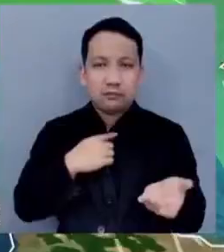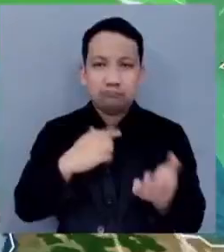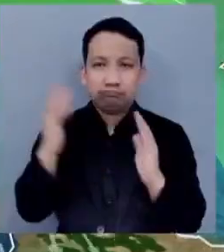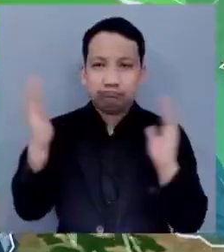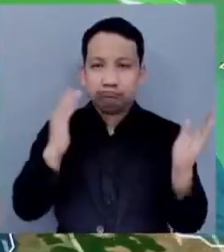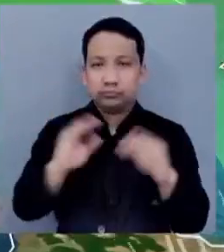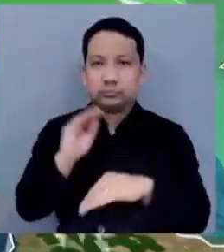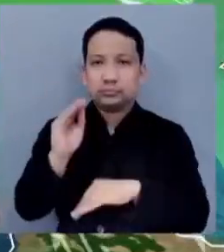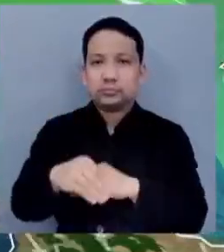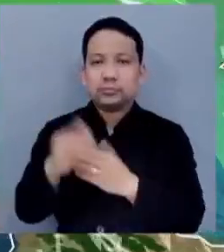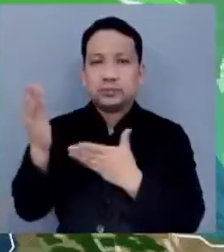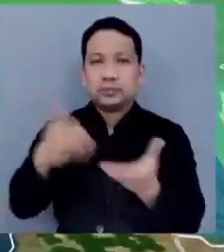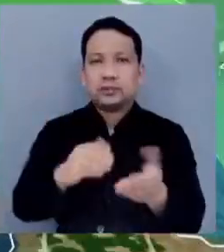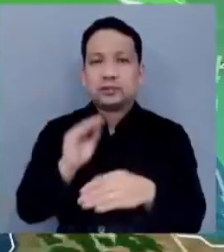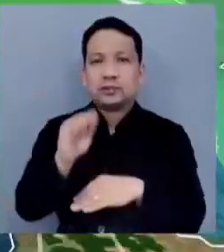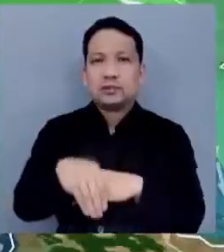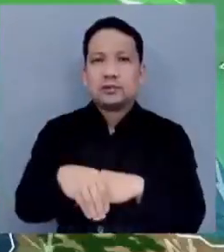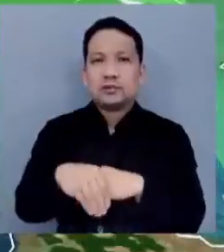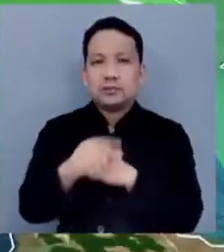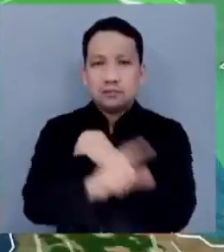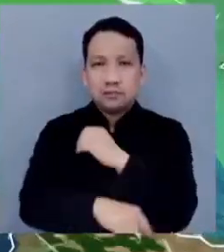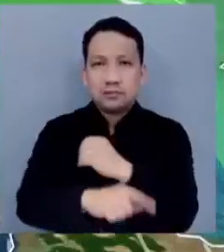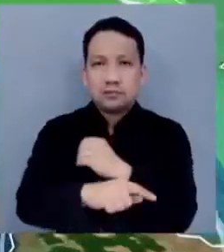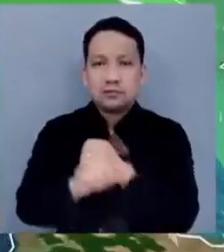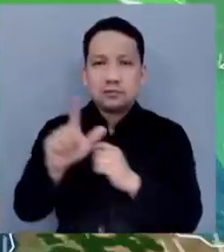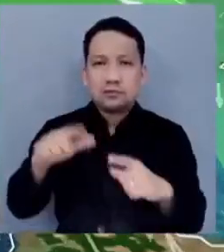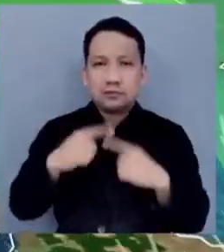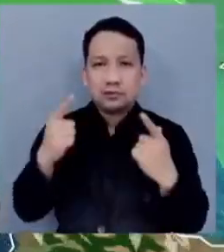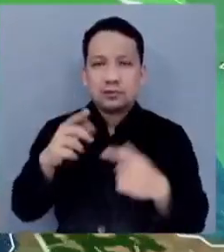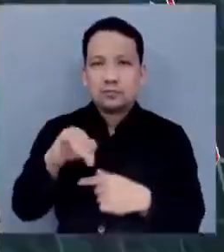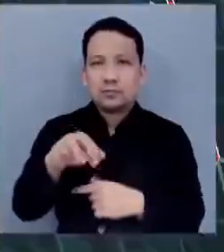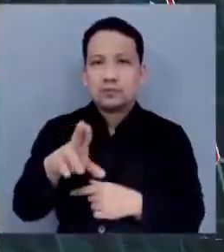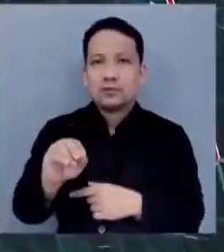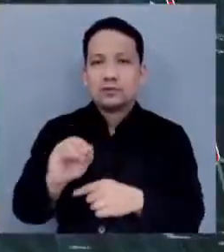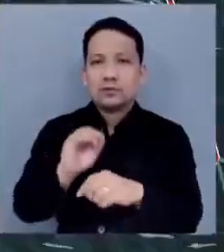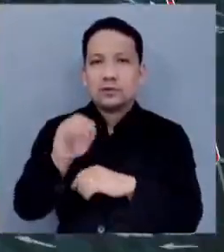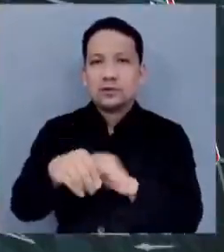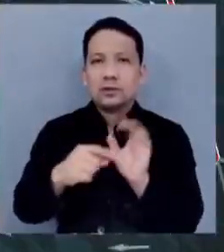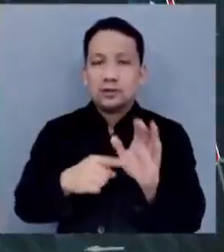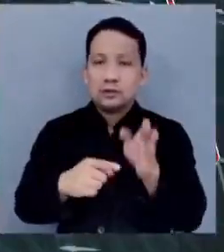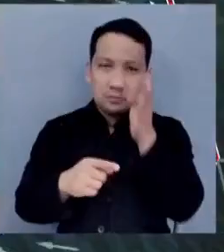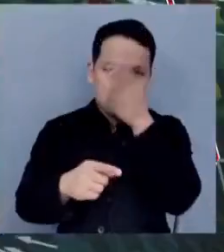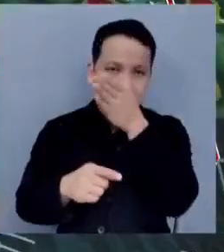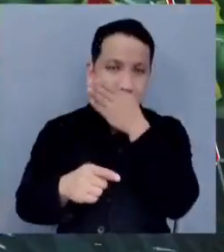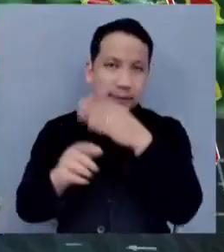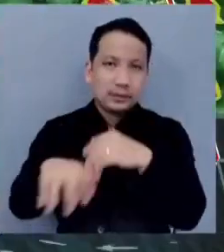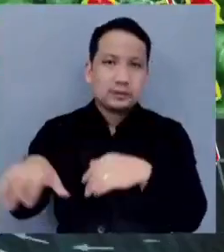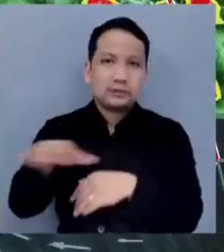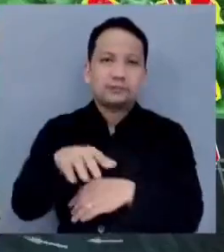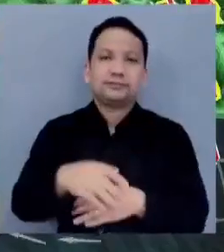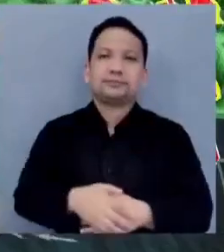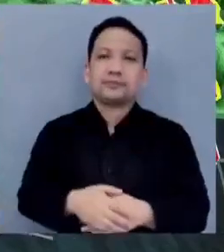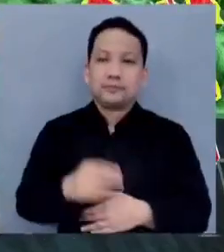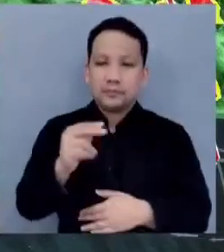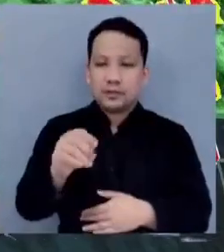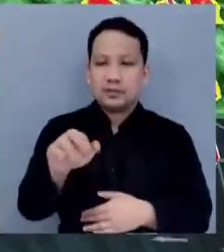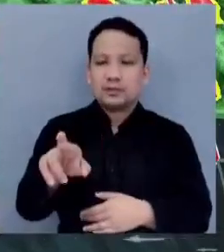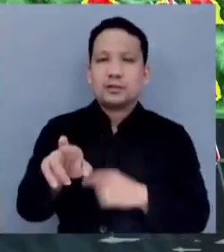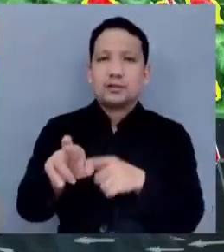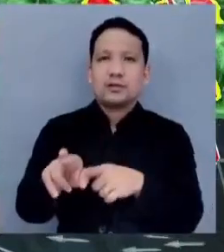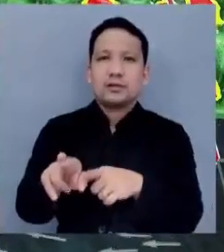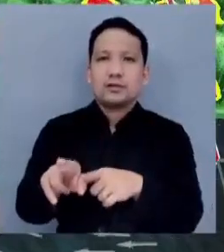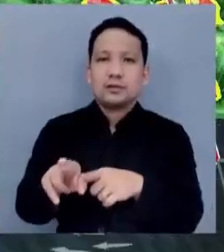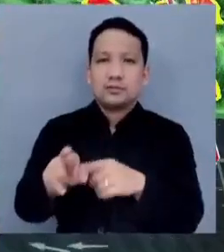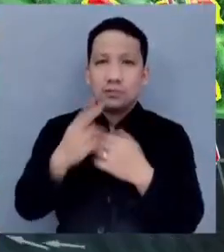Amihan will bring light rains over Quezon, Laguna, Marinduque, Oriental Mindoro, and the rest of Bicol region. Metro Manila will be sunny and